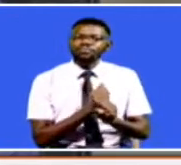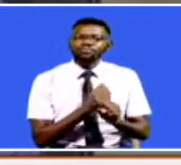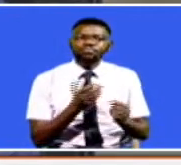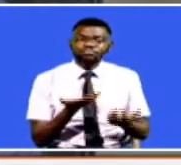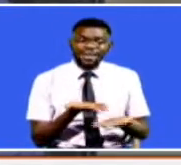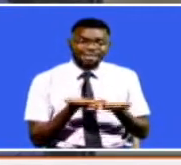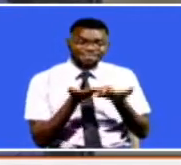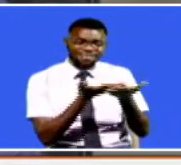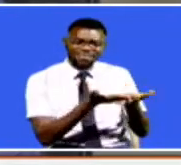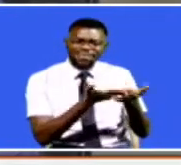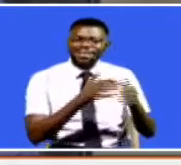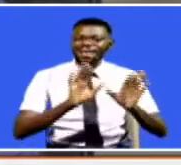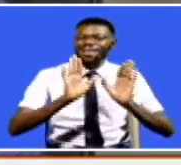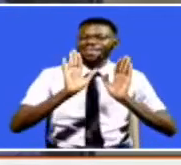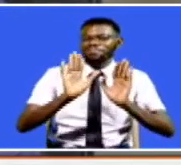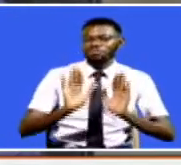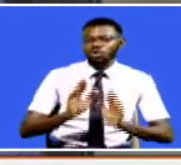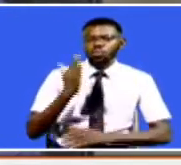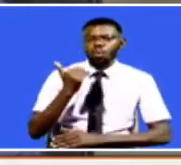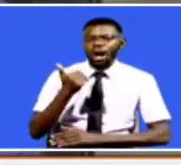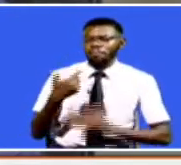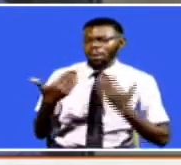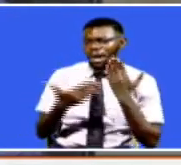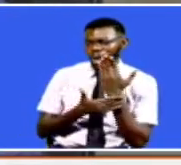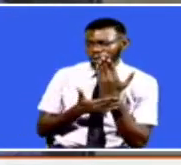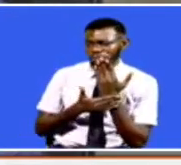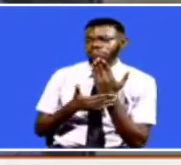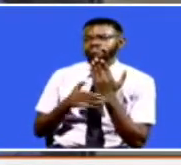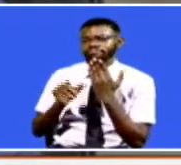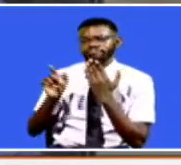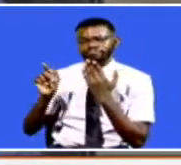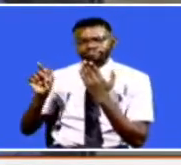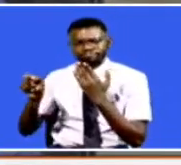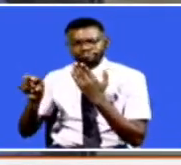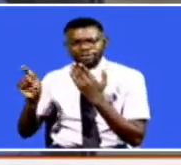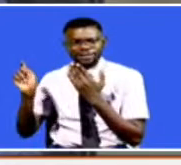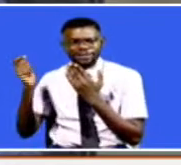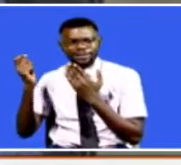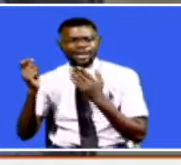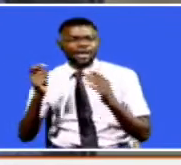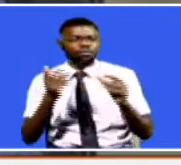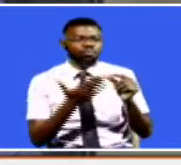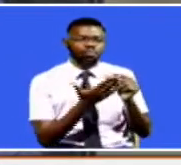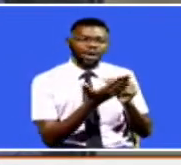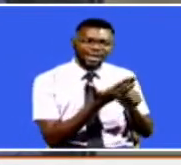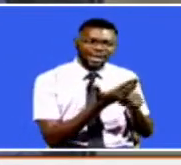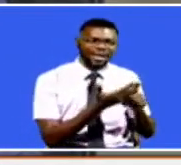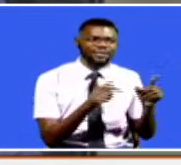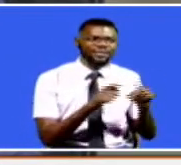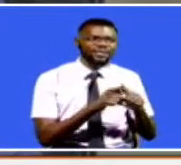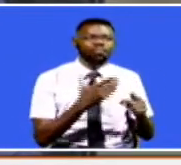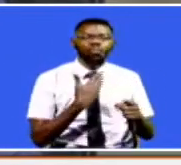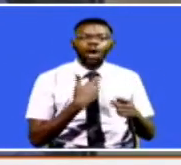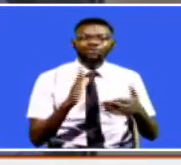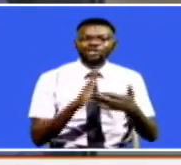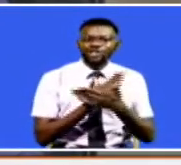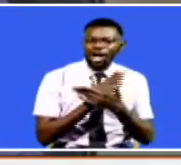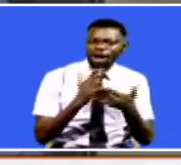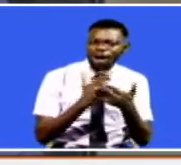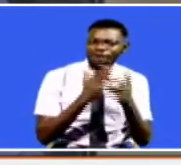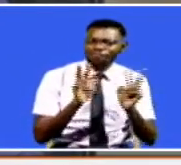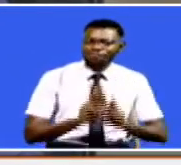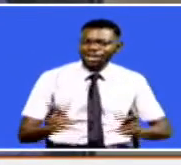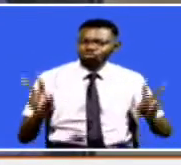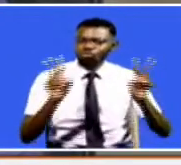significant platform for the two partner states to jointly showcase our shared values, interests,